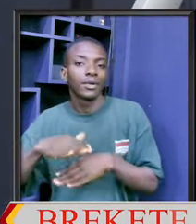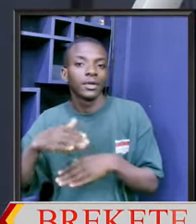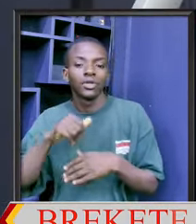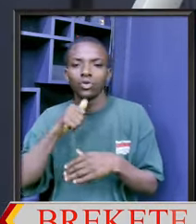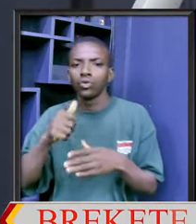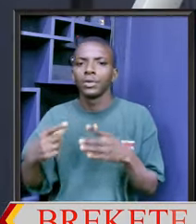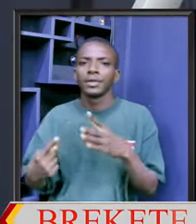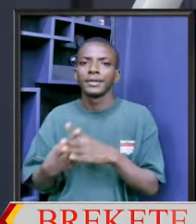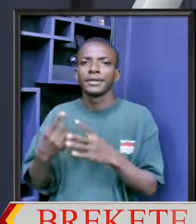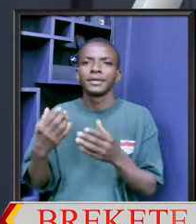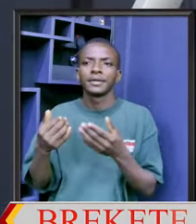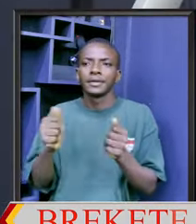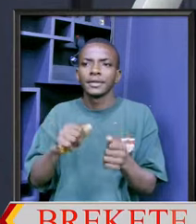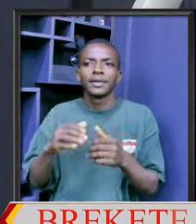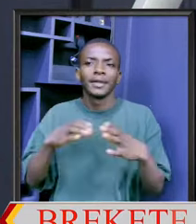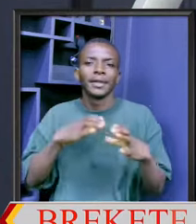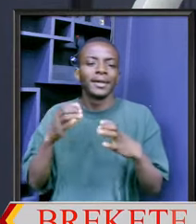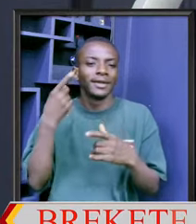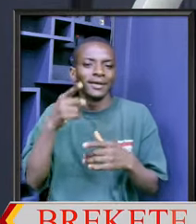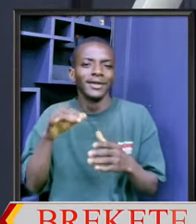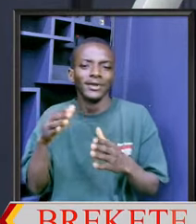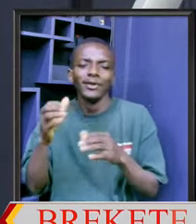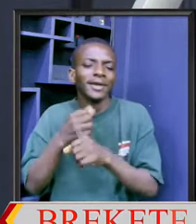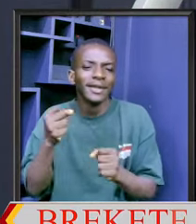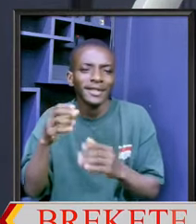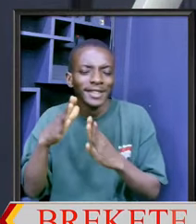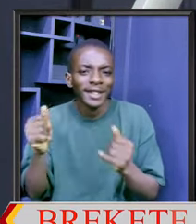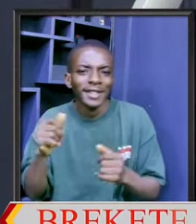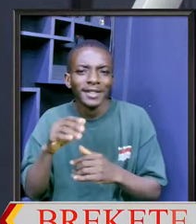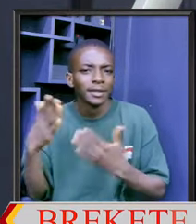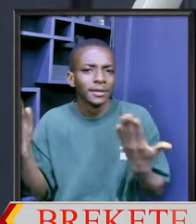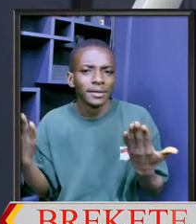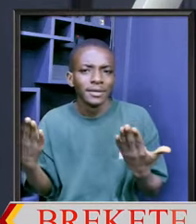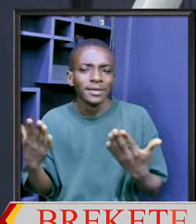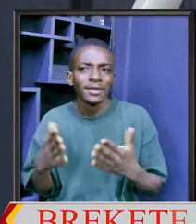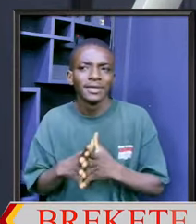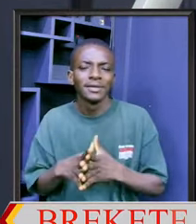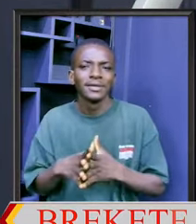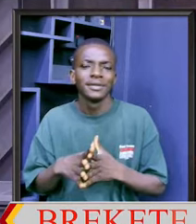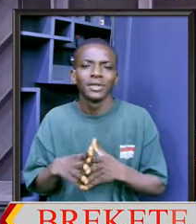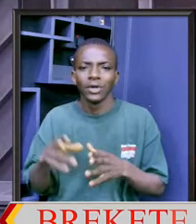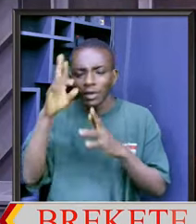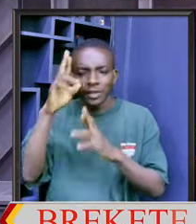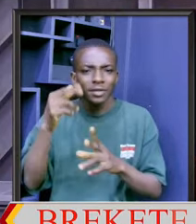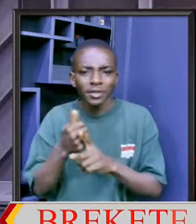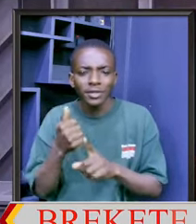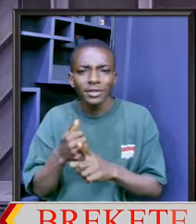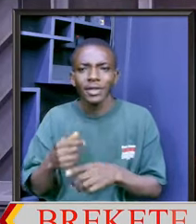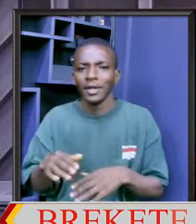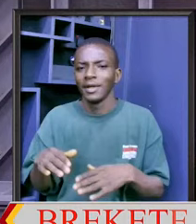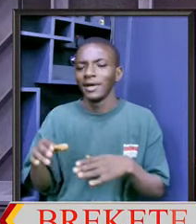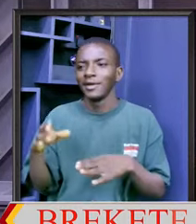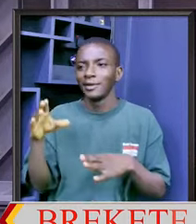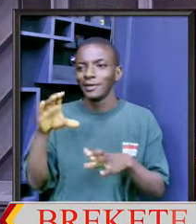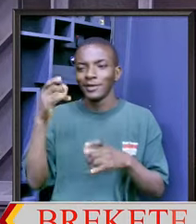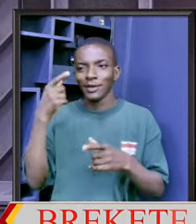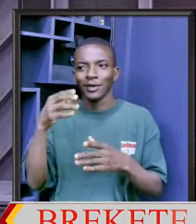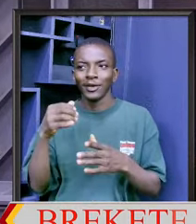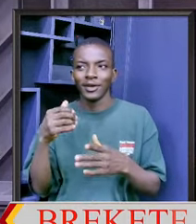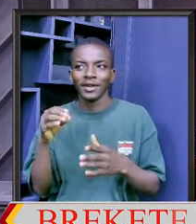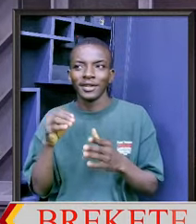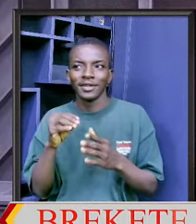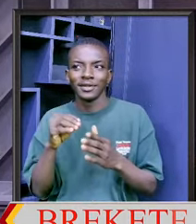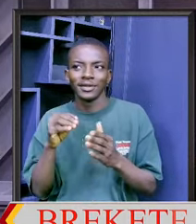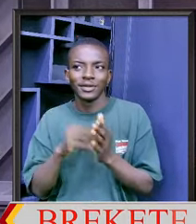They no go change character to you. Now you get the house. No, sir. Respect yourself. Look for your own. At